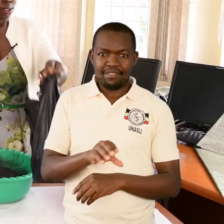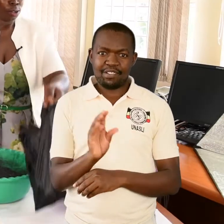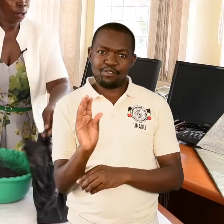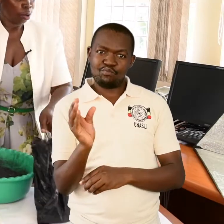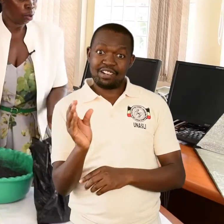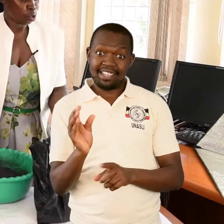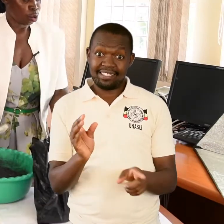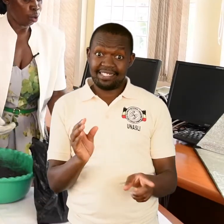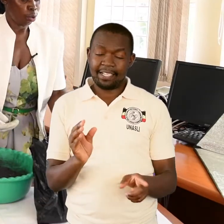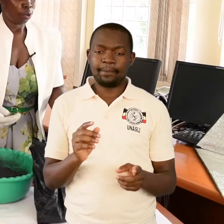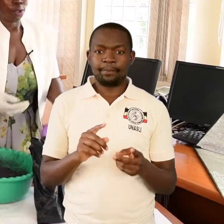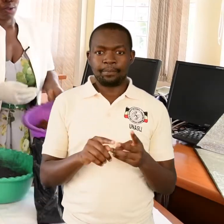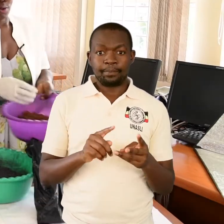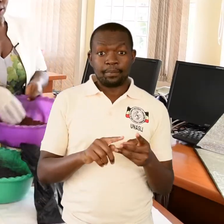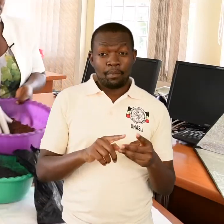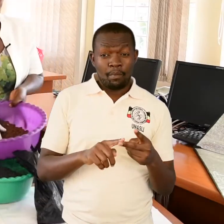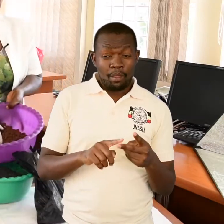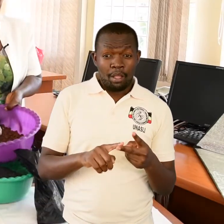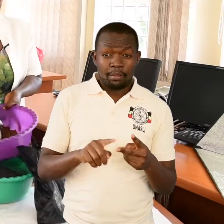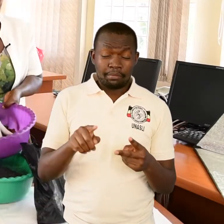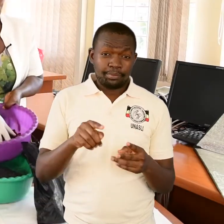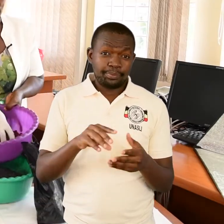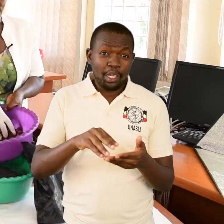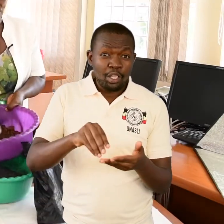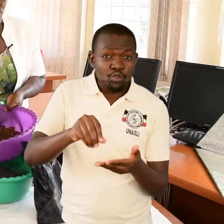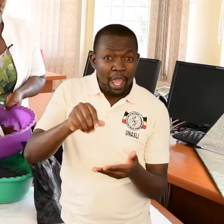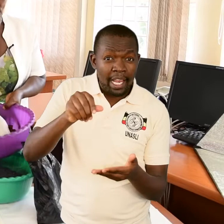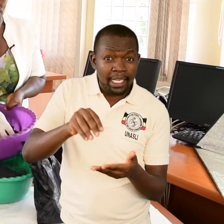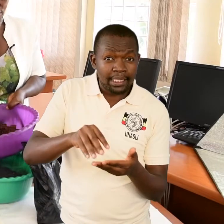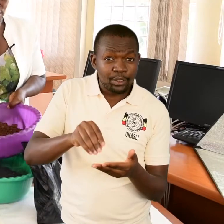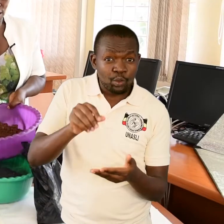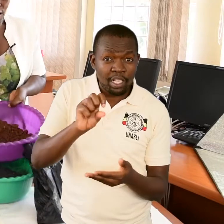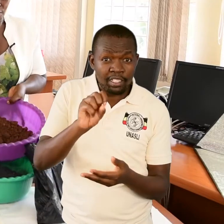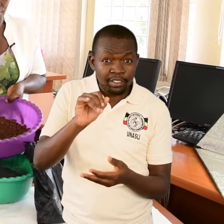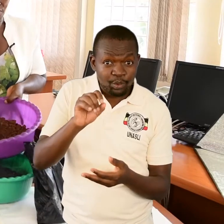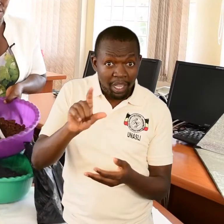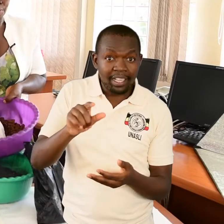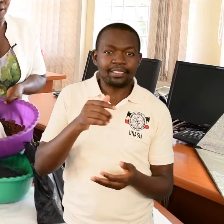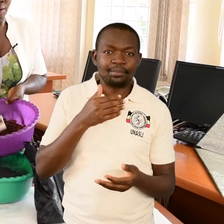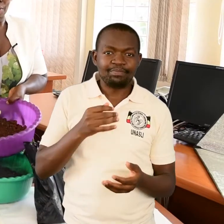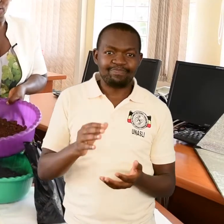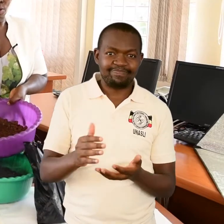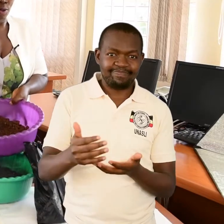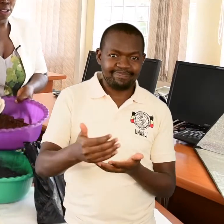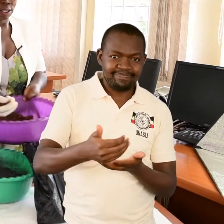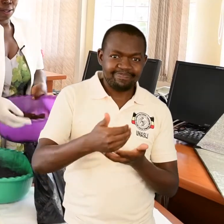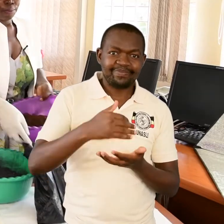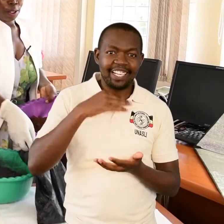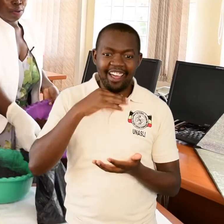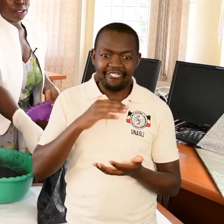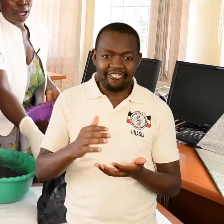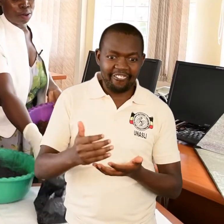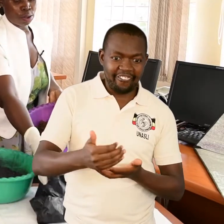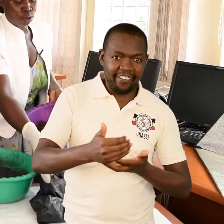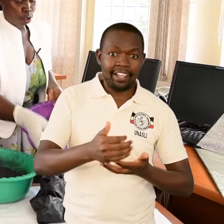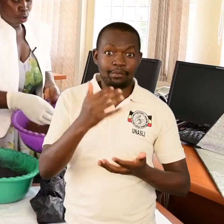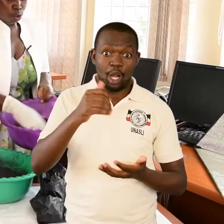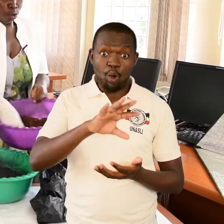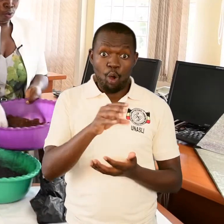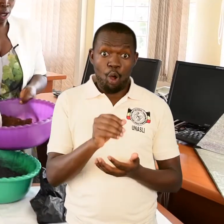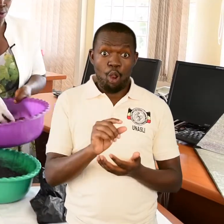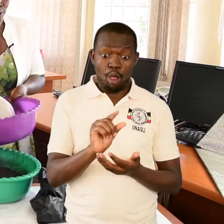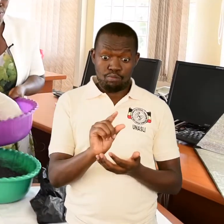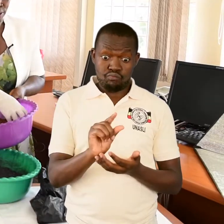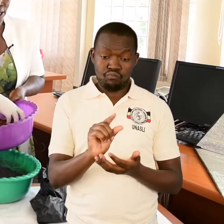And soil also, you collect enough soil and remove the bigger particles which are not going